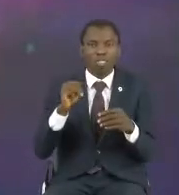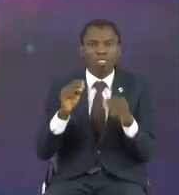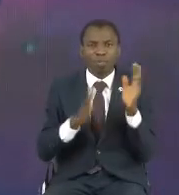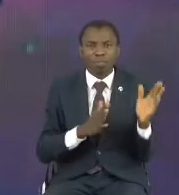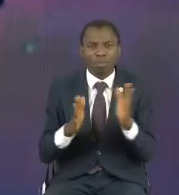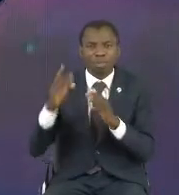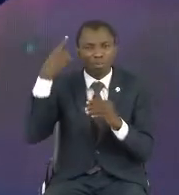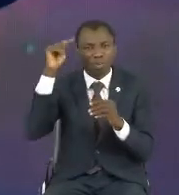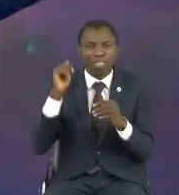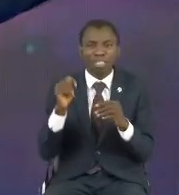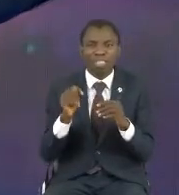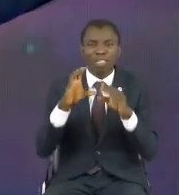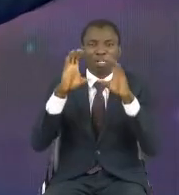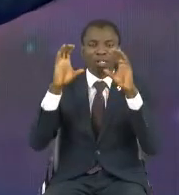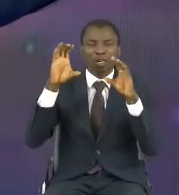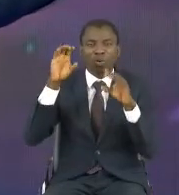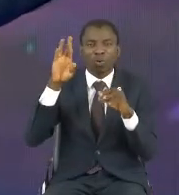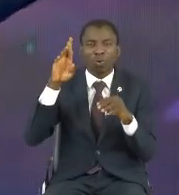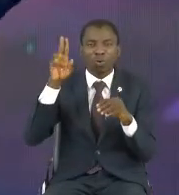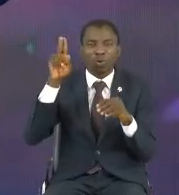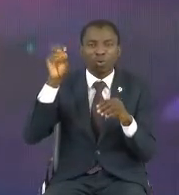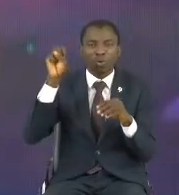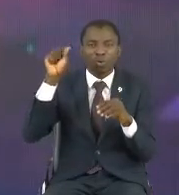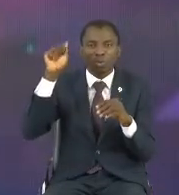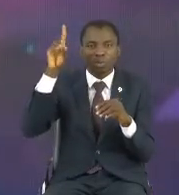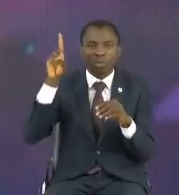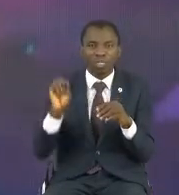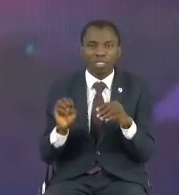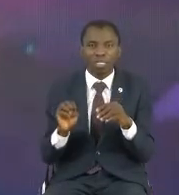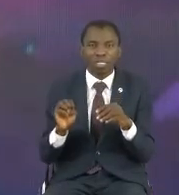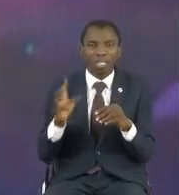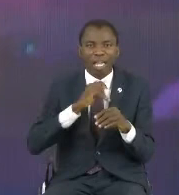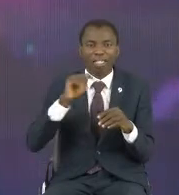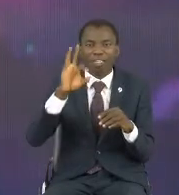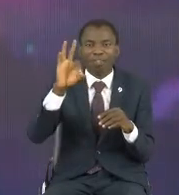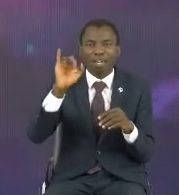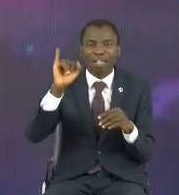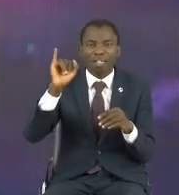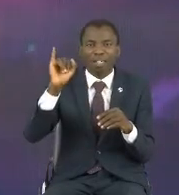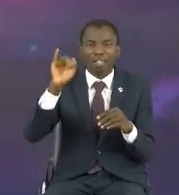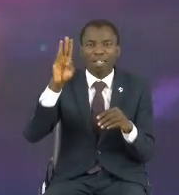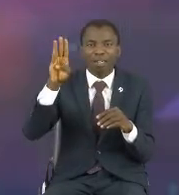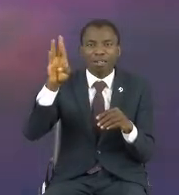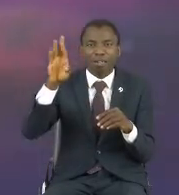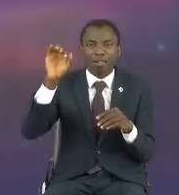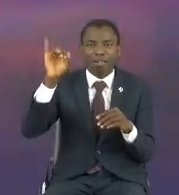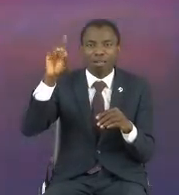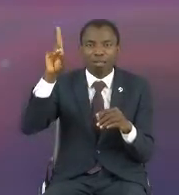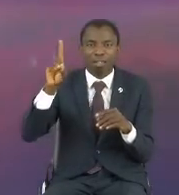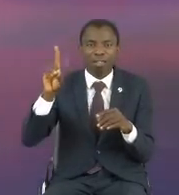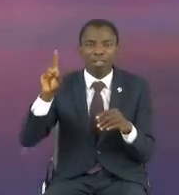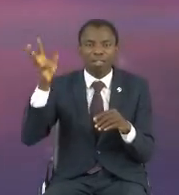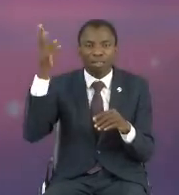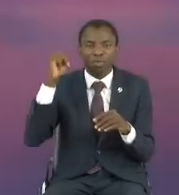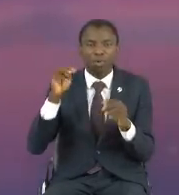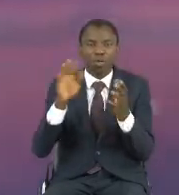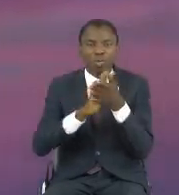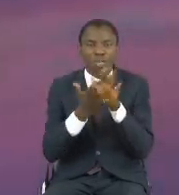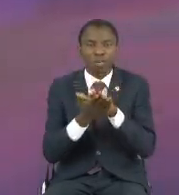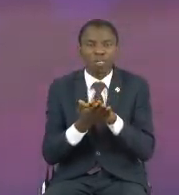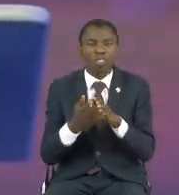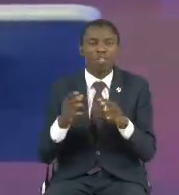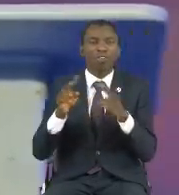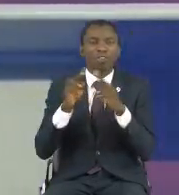fibroid becomes so serious that there's nothing you could